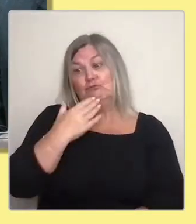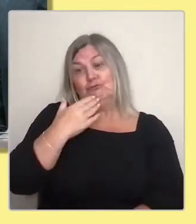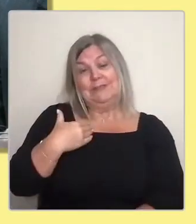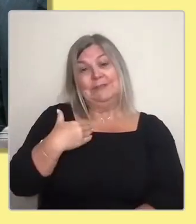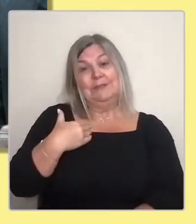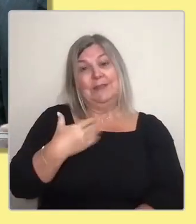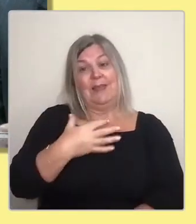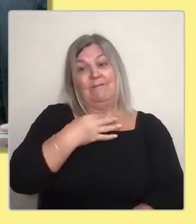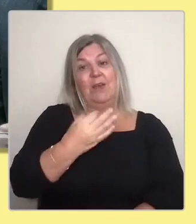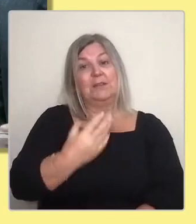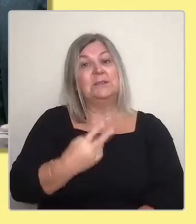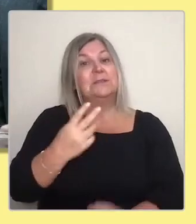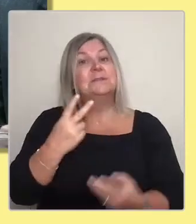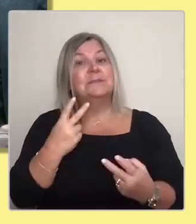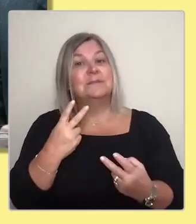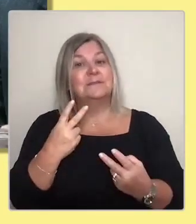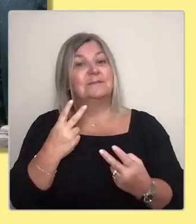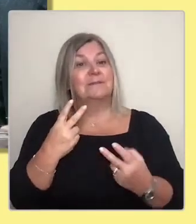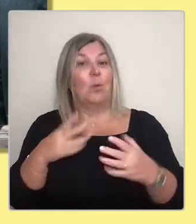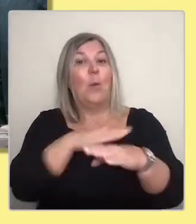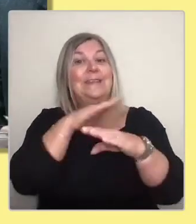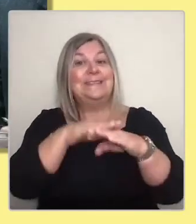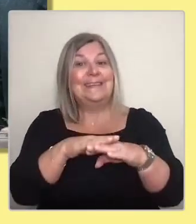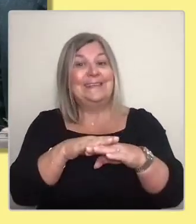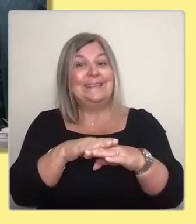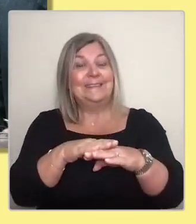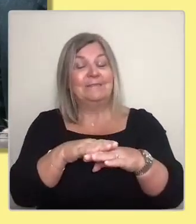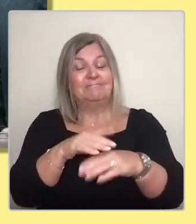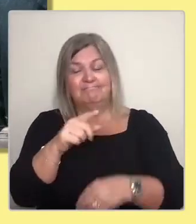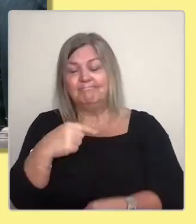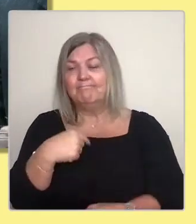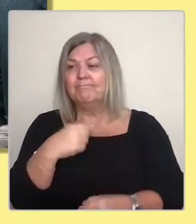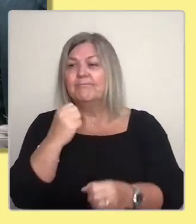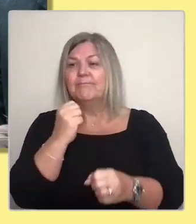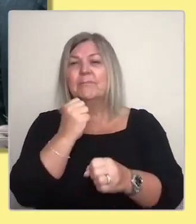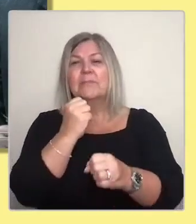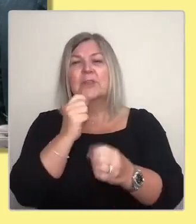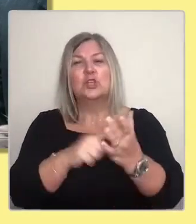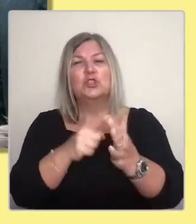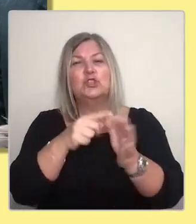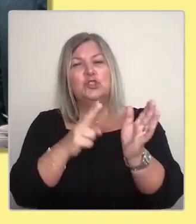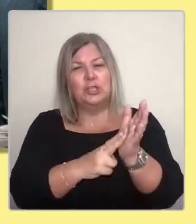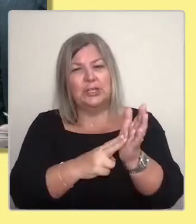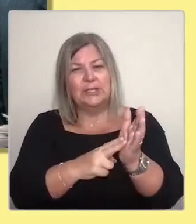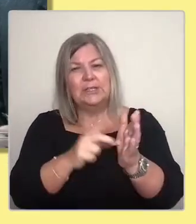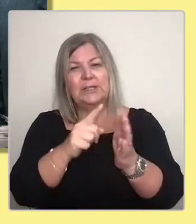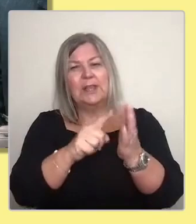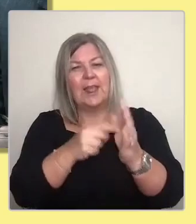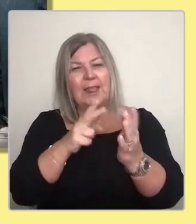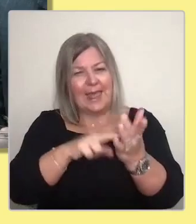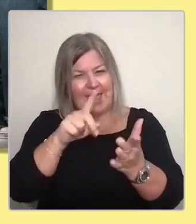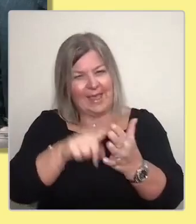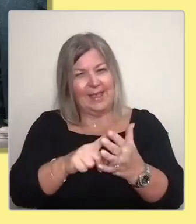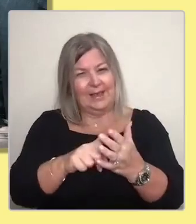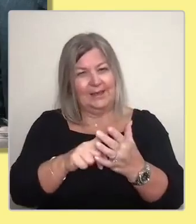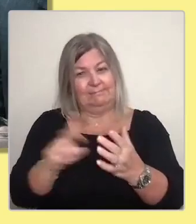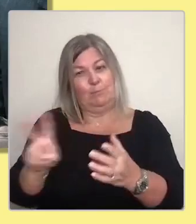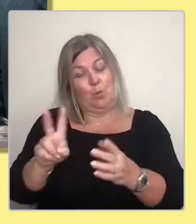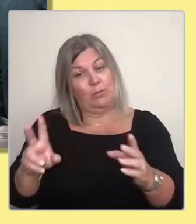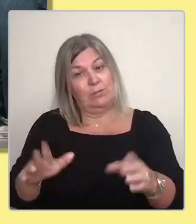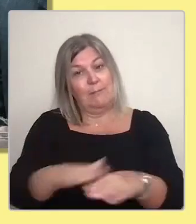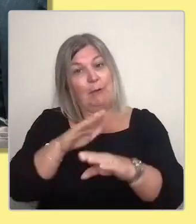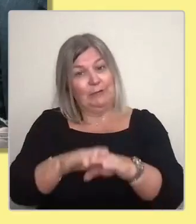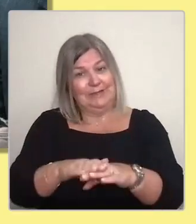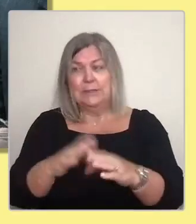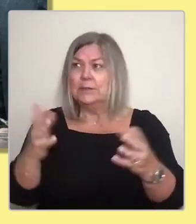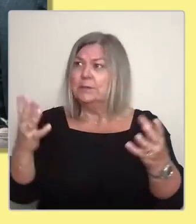friends and activists actually in the party, a couple of years ago, Jean and Elaine. And I think they'd been together for something like, I think it was over 20 years, it could have even